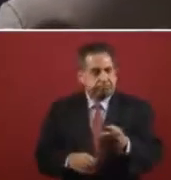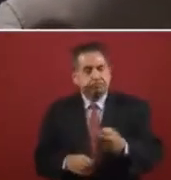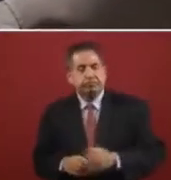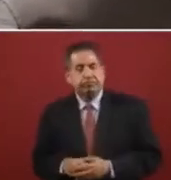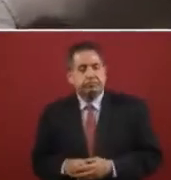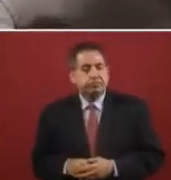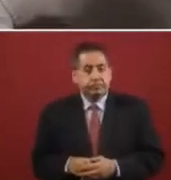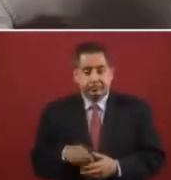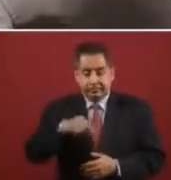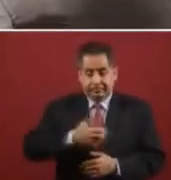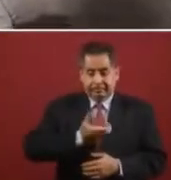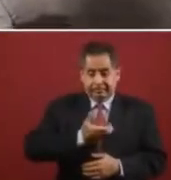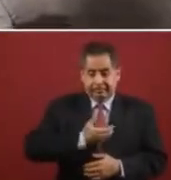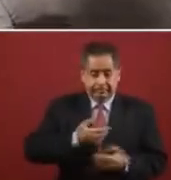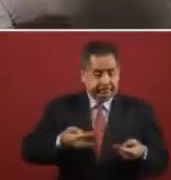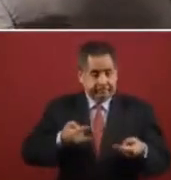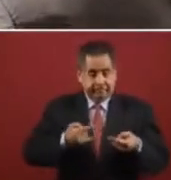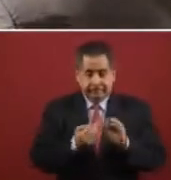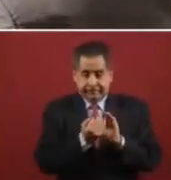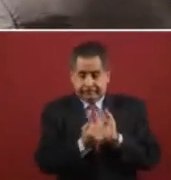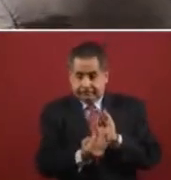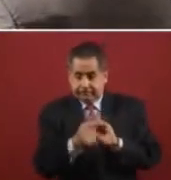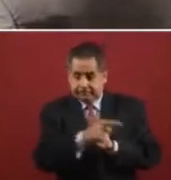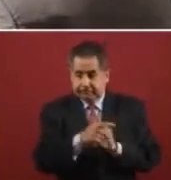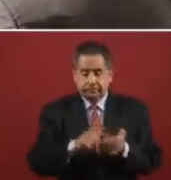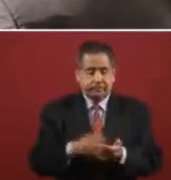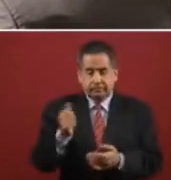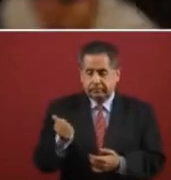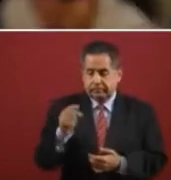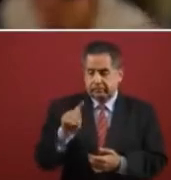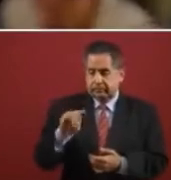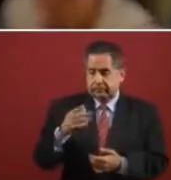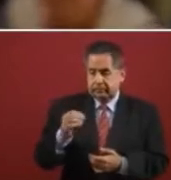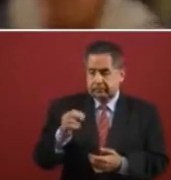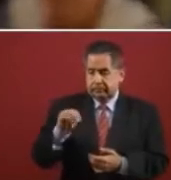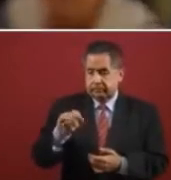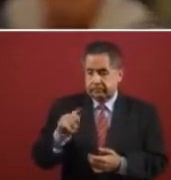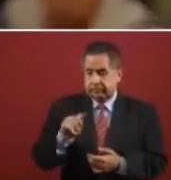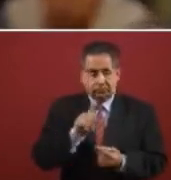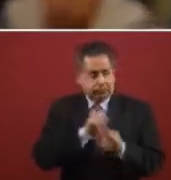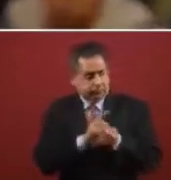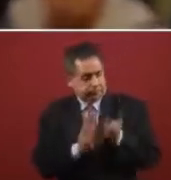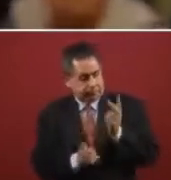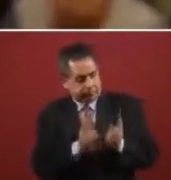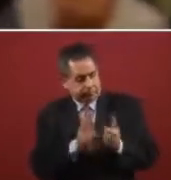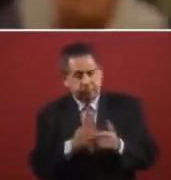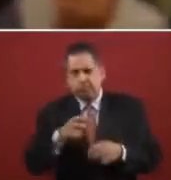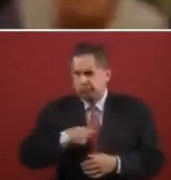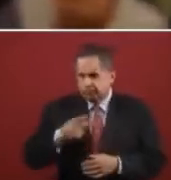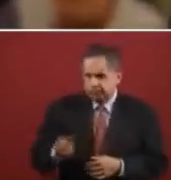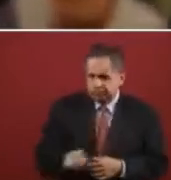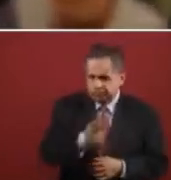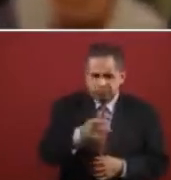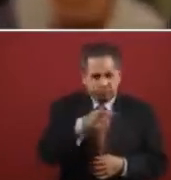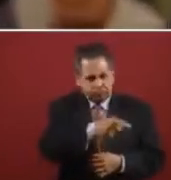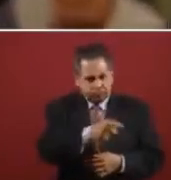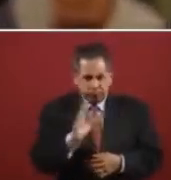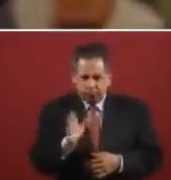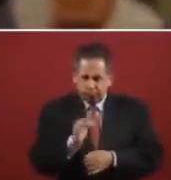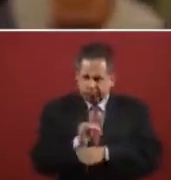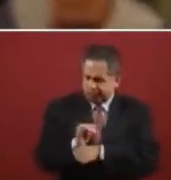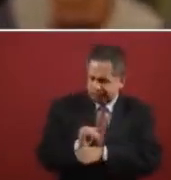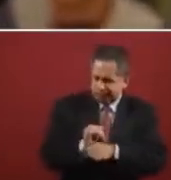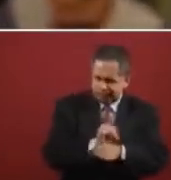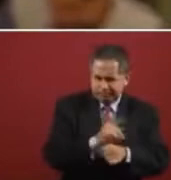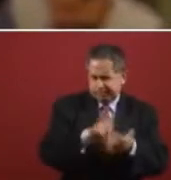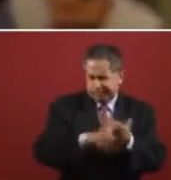de Palacio Nacional a Santiago Nieto, director de la Unidad de Inteligencia Financiera, y le preguntamos si está investigando desde su if